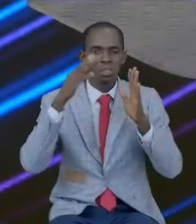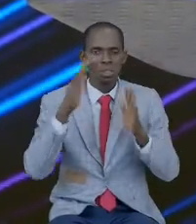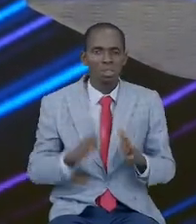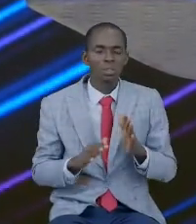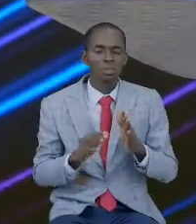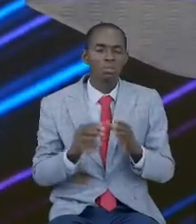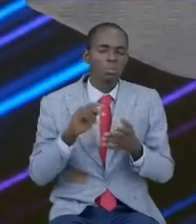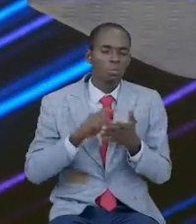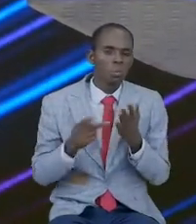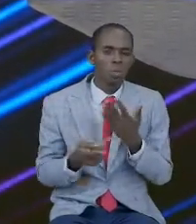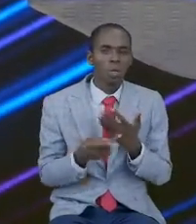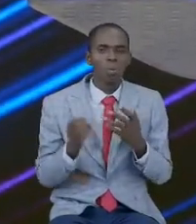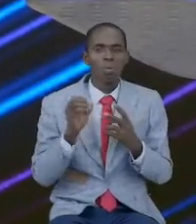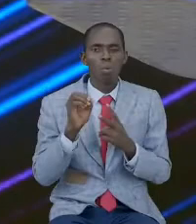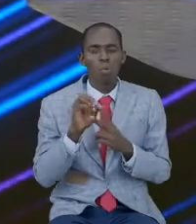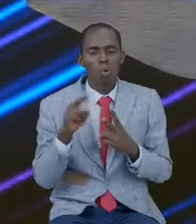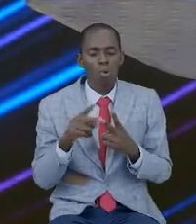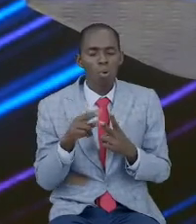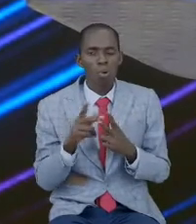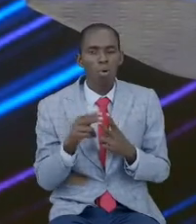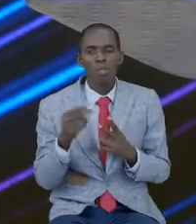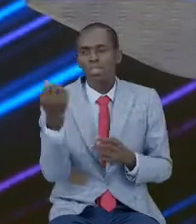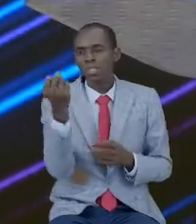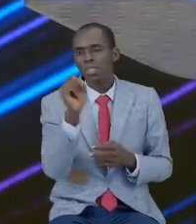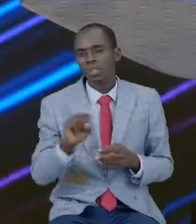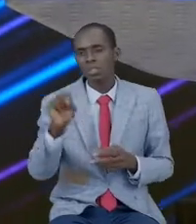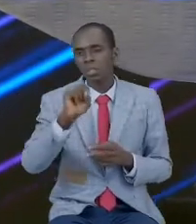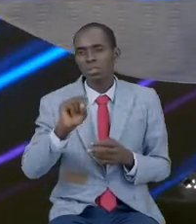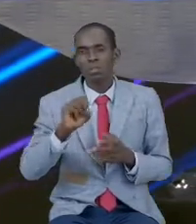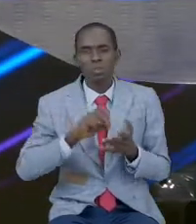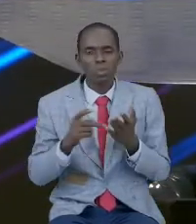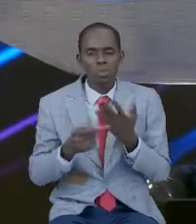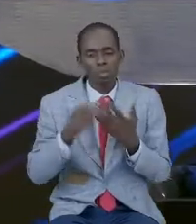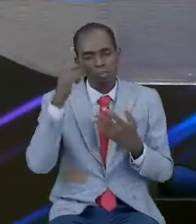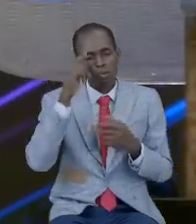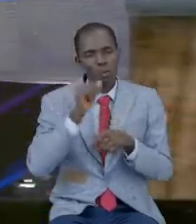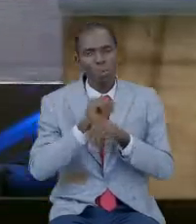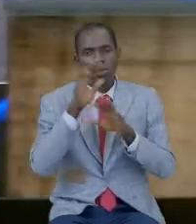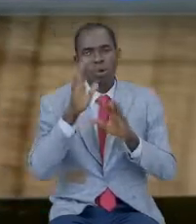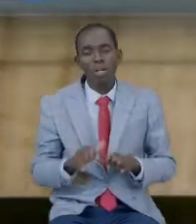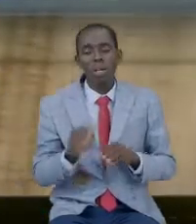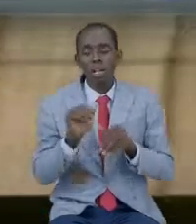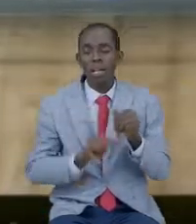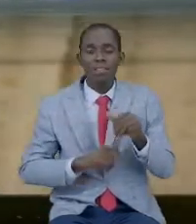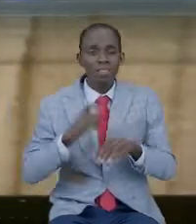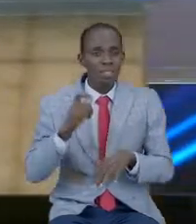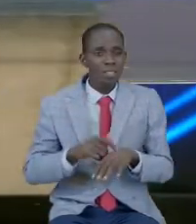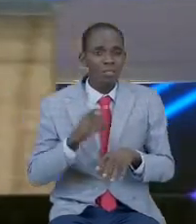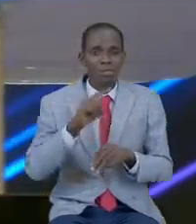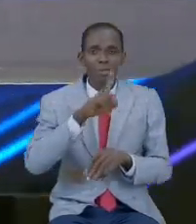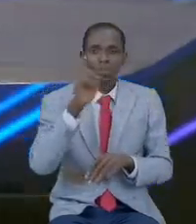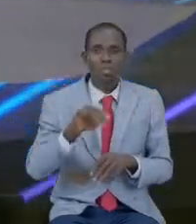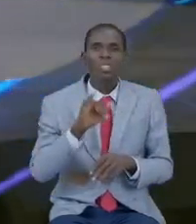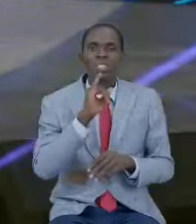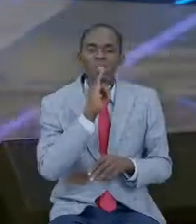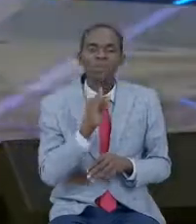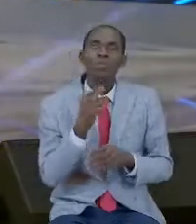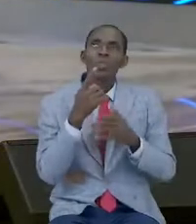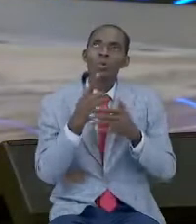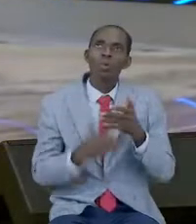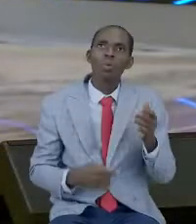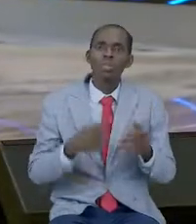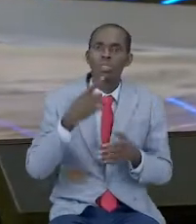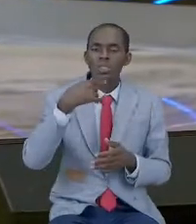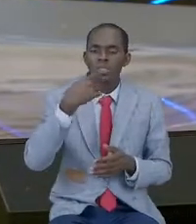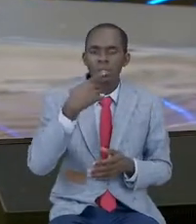or Thursday revival hour. Every time the important question is, what says the